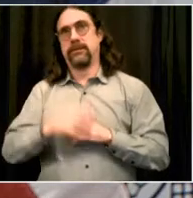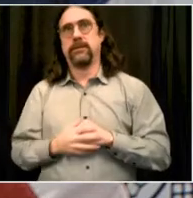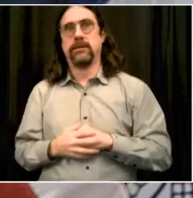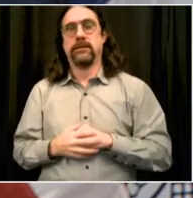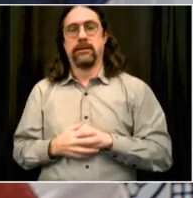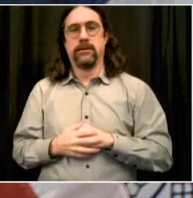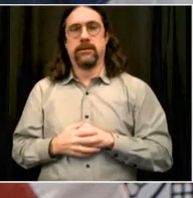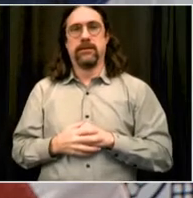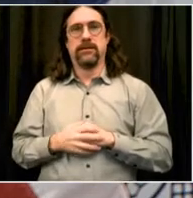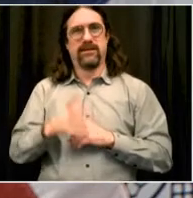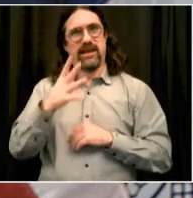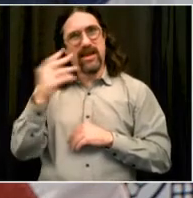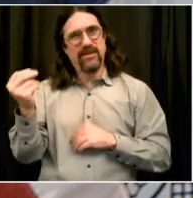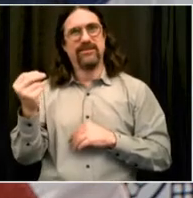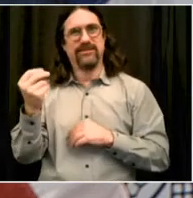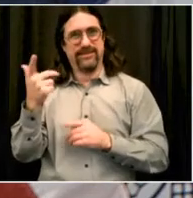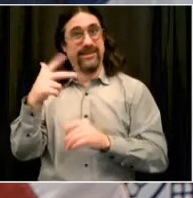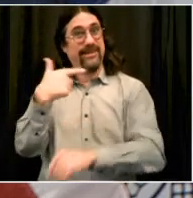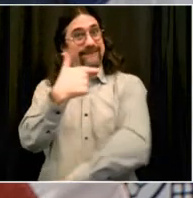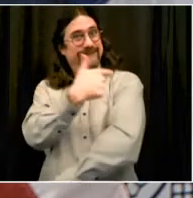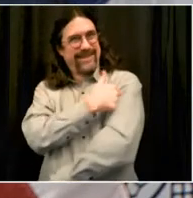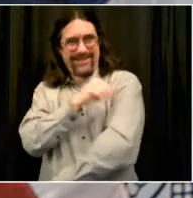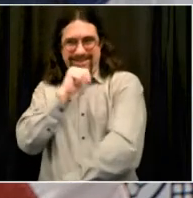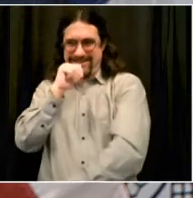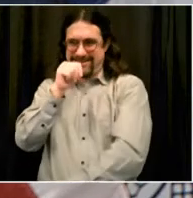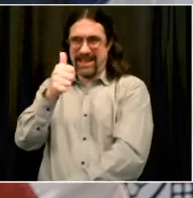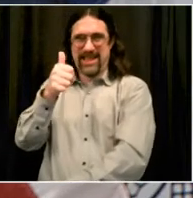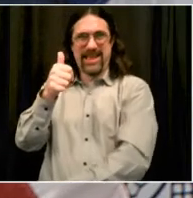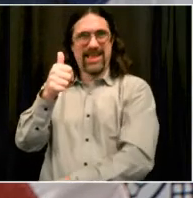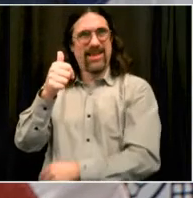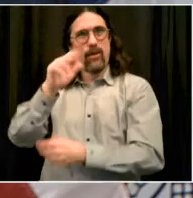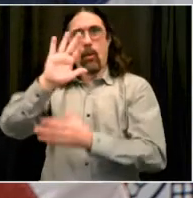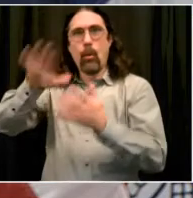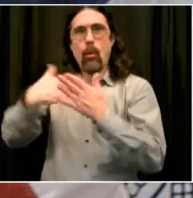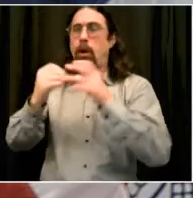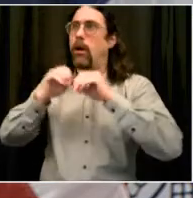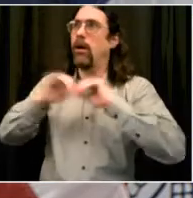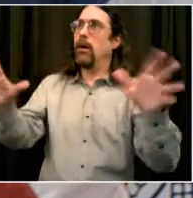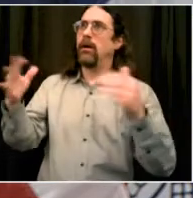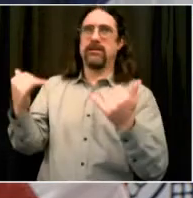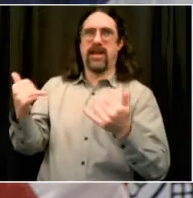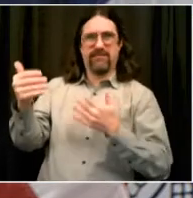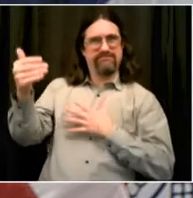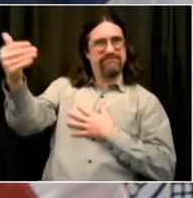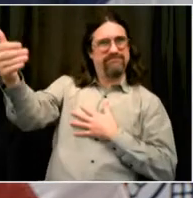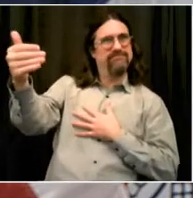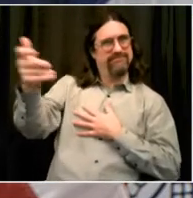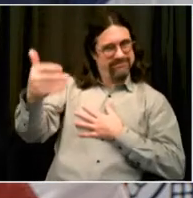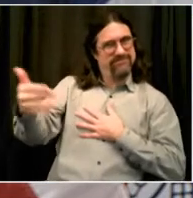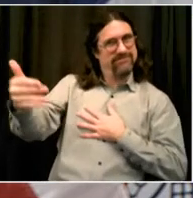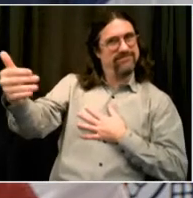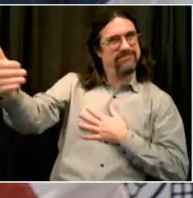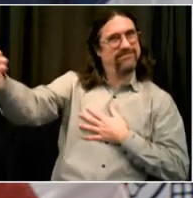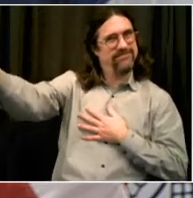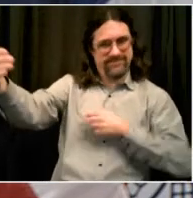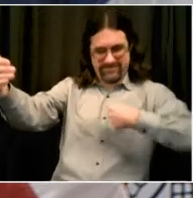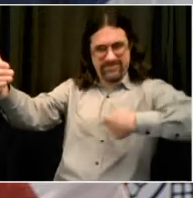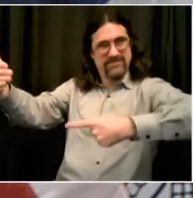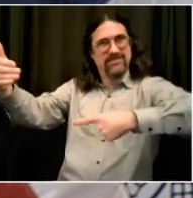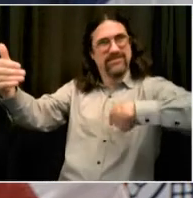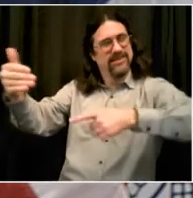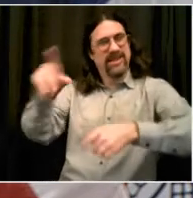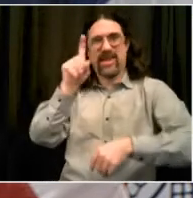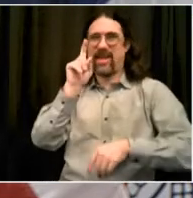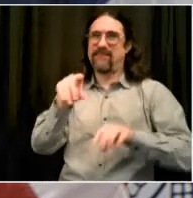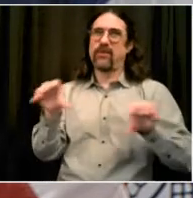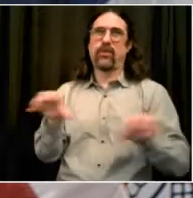And may we hear more, please, about your conversation with Janet Yellen, what she said about any aid or assistance that the incoming Biden administration will